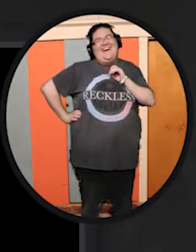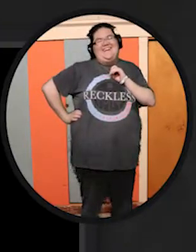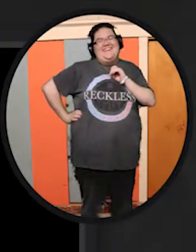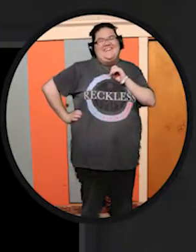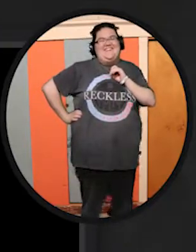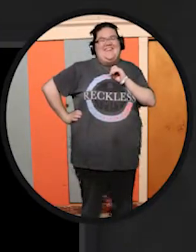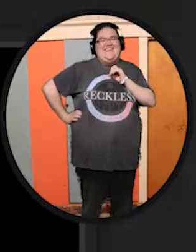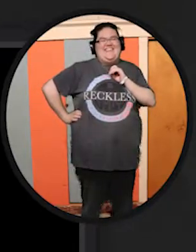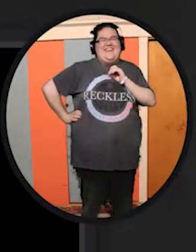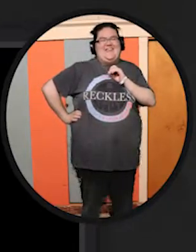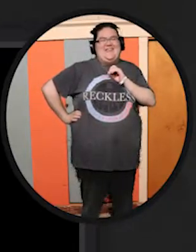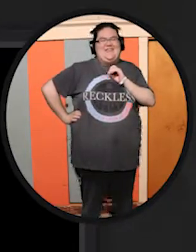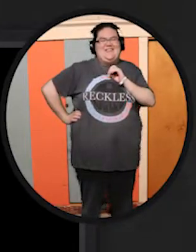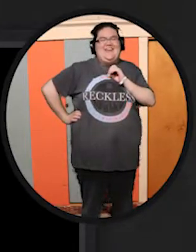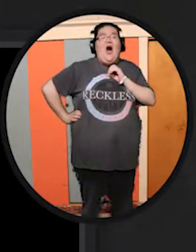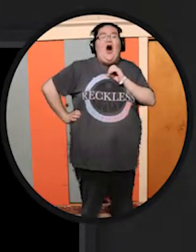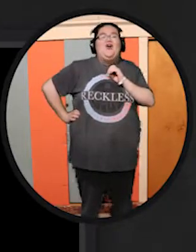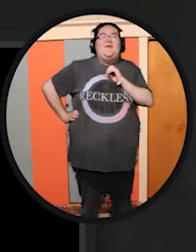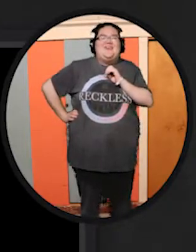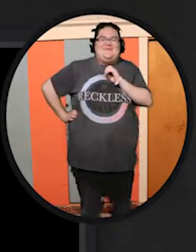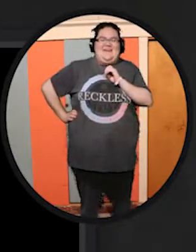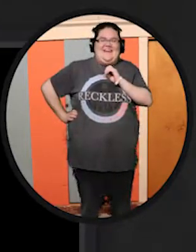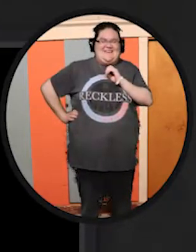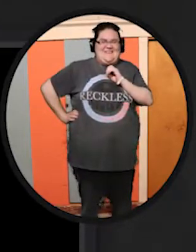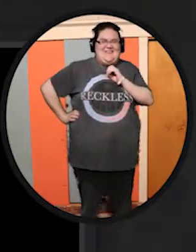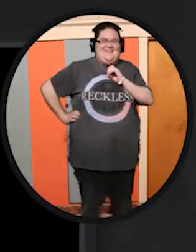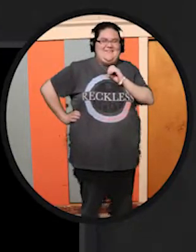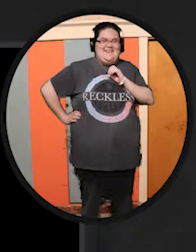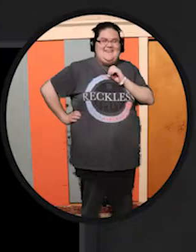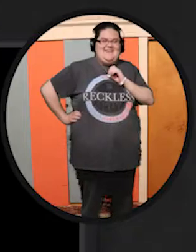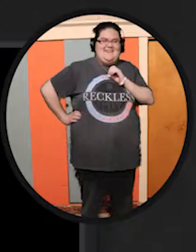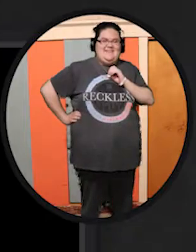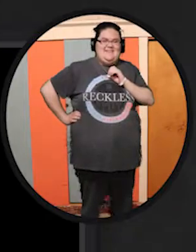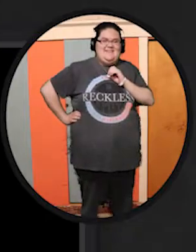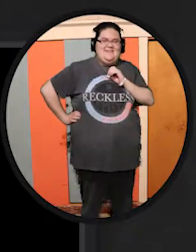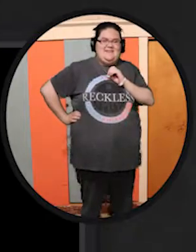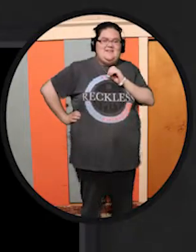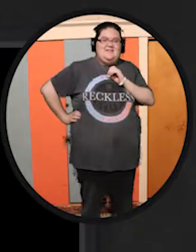Okay, I do like that. That is... Oh my god, I'm blanks. I love it.